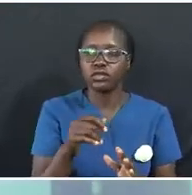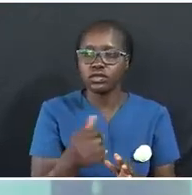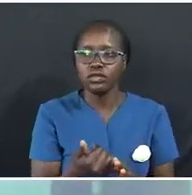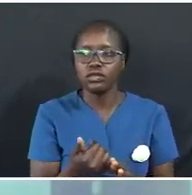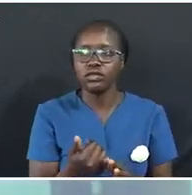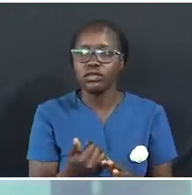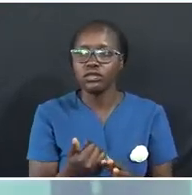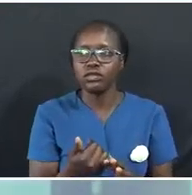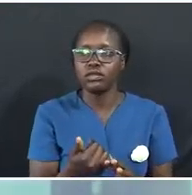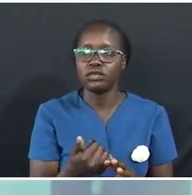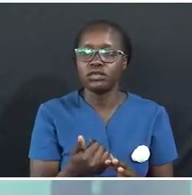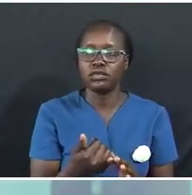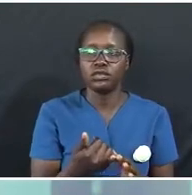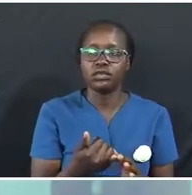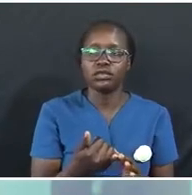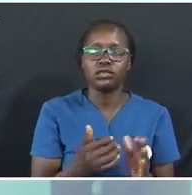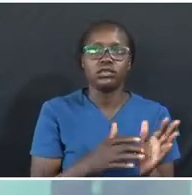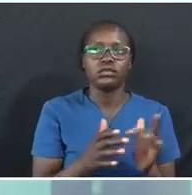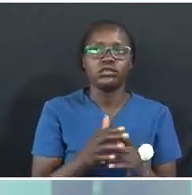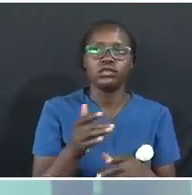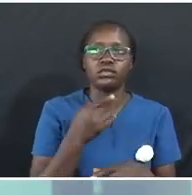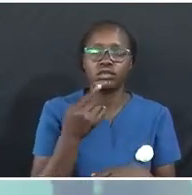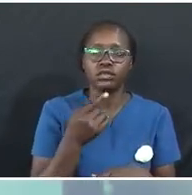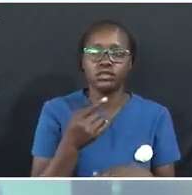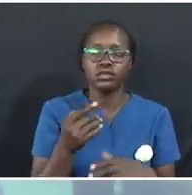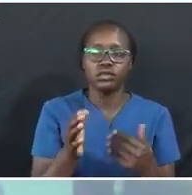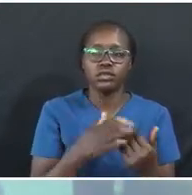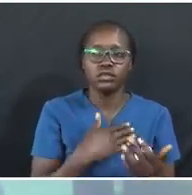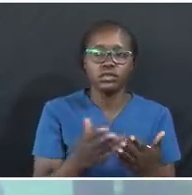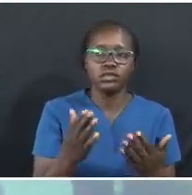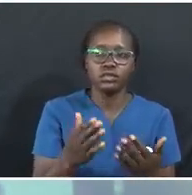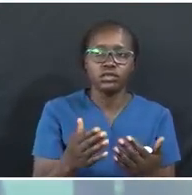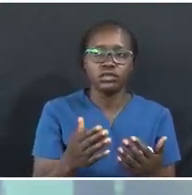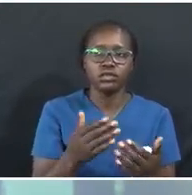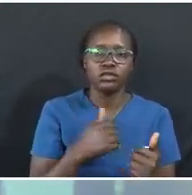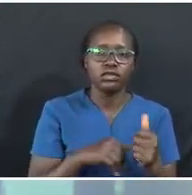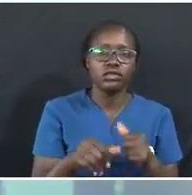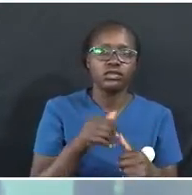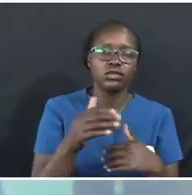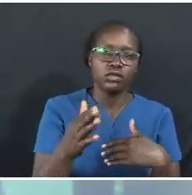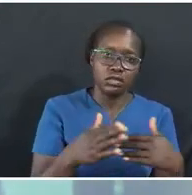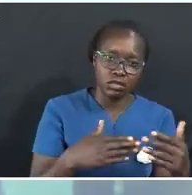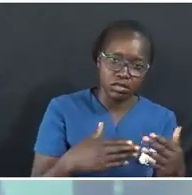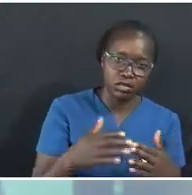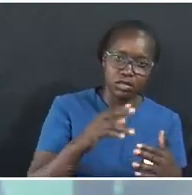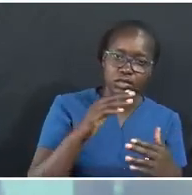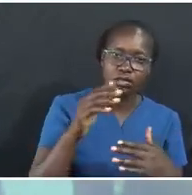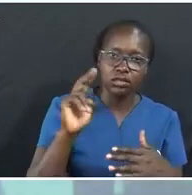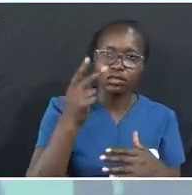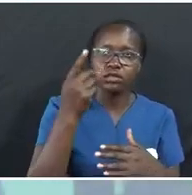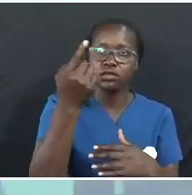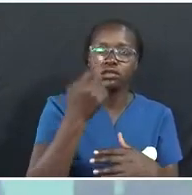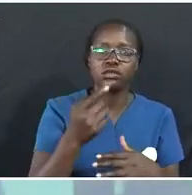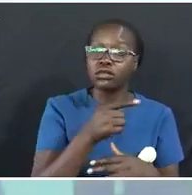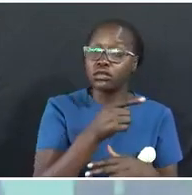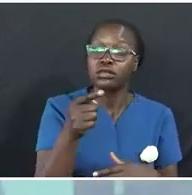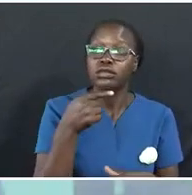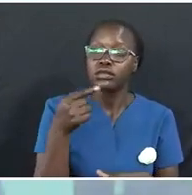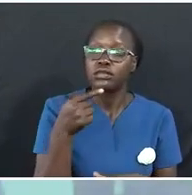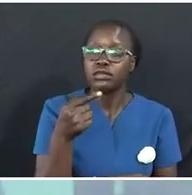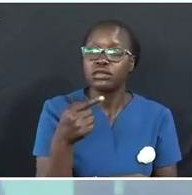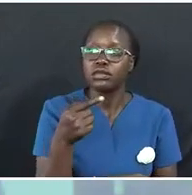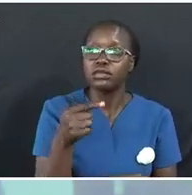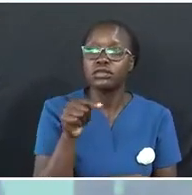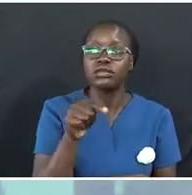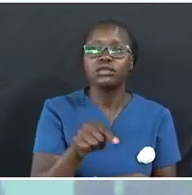disciples, knew that Jesus said, whatever he has said about the signs of the second coming, those he said, these